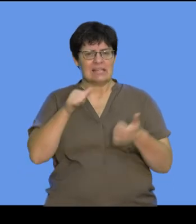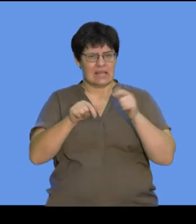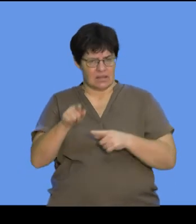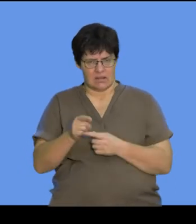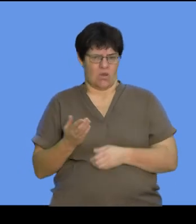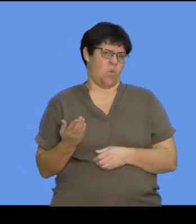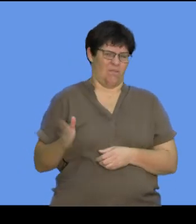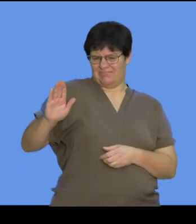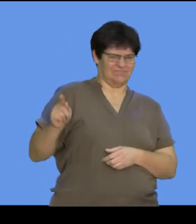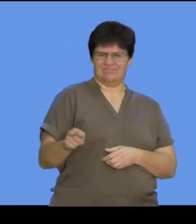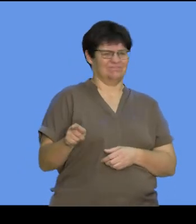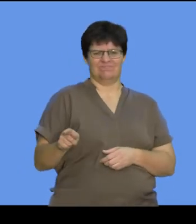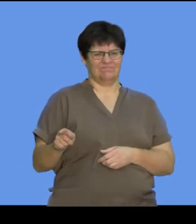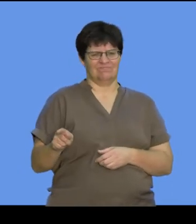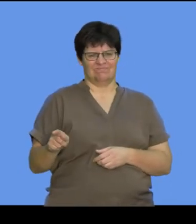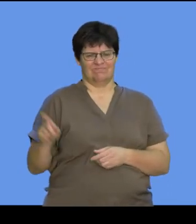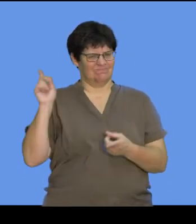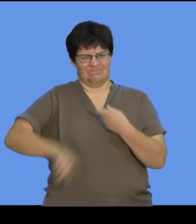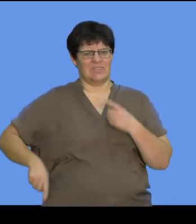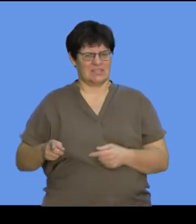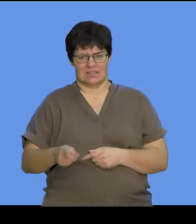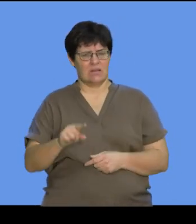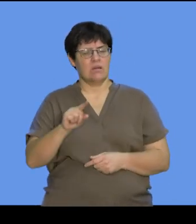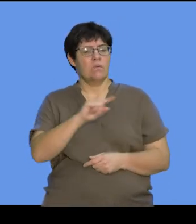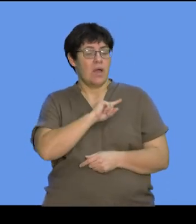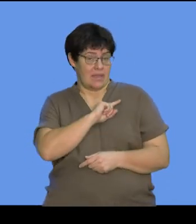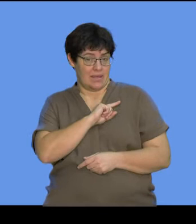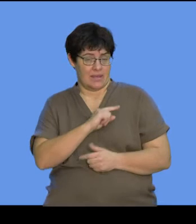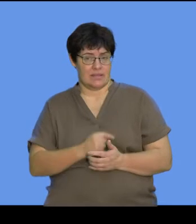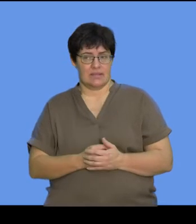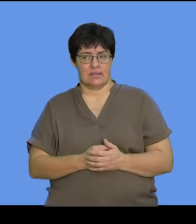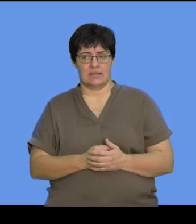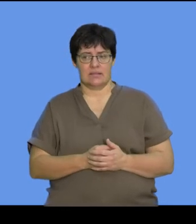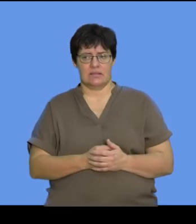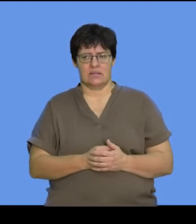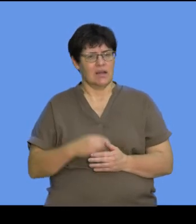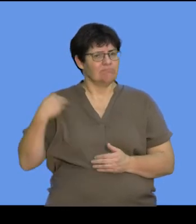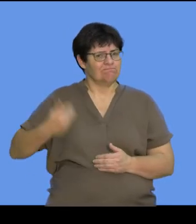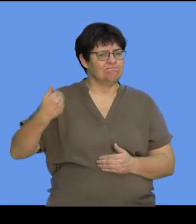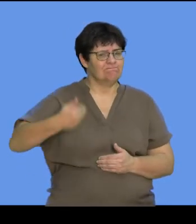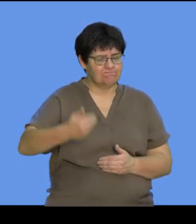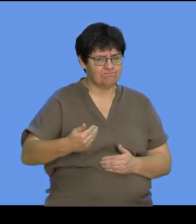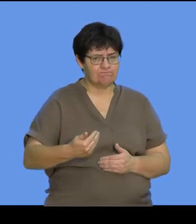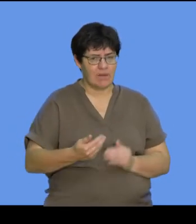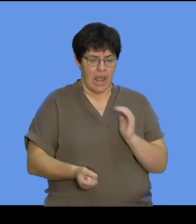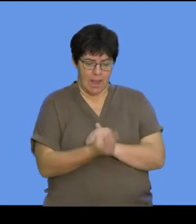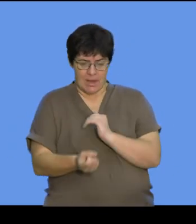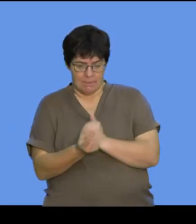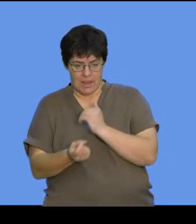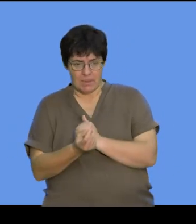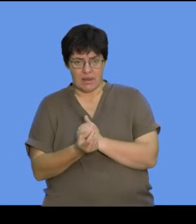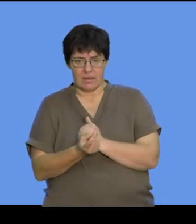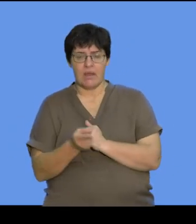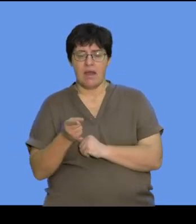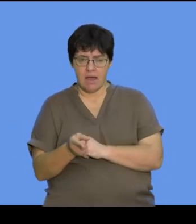have rejected this purely based on that because of the frequency at which mutations occur,